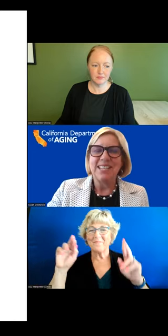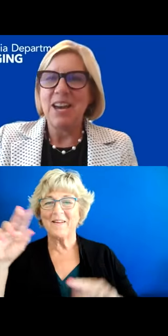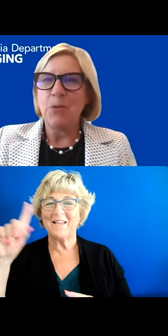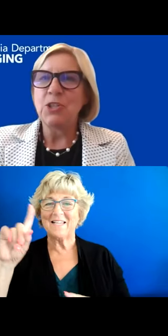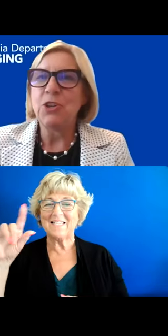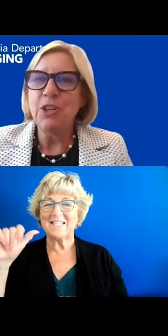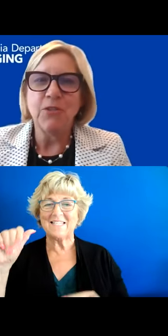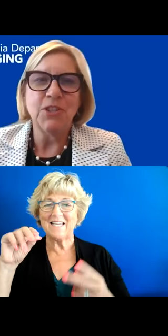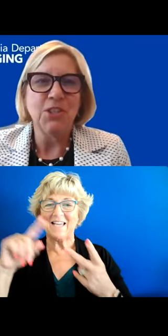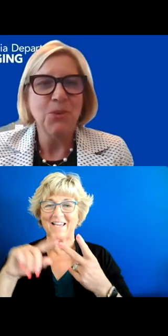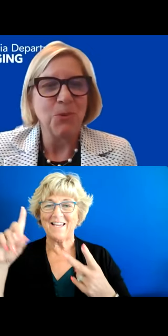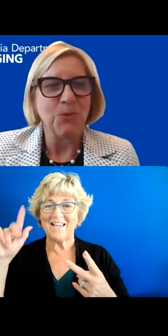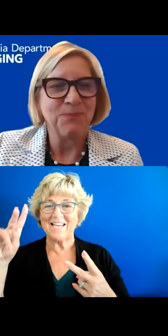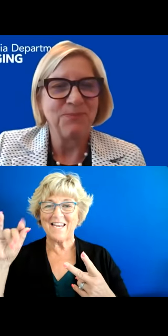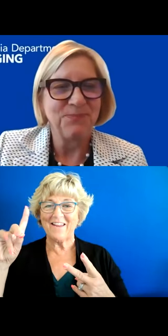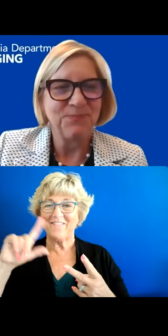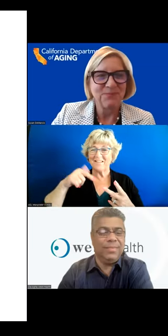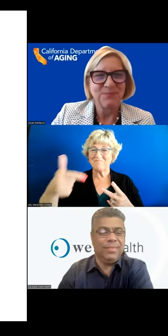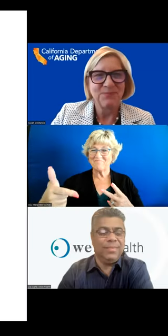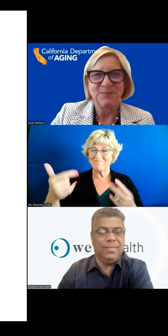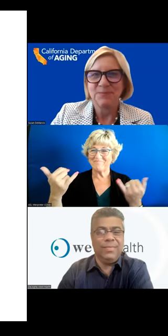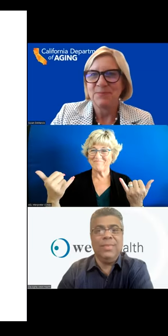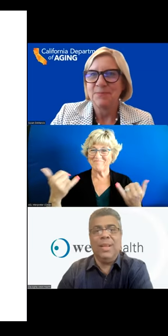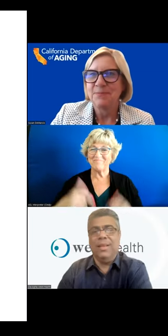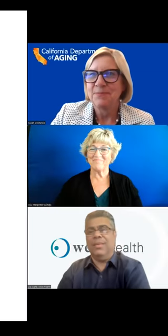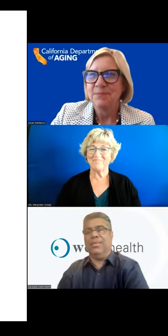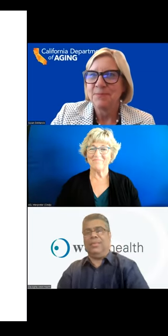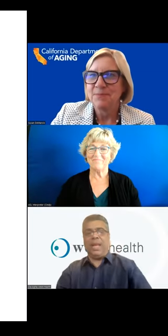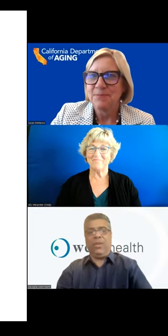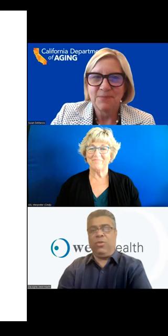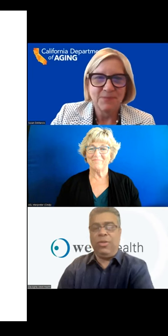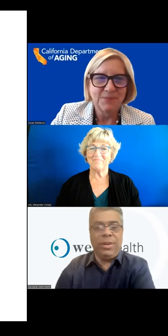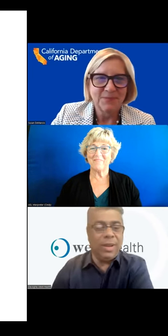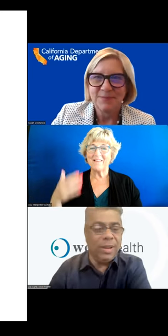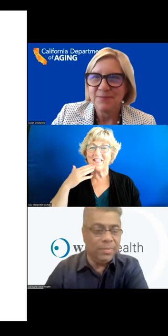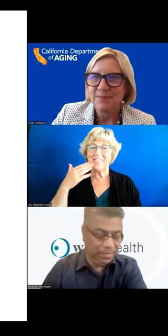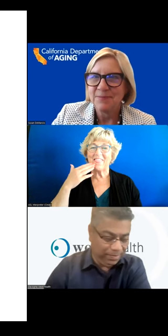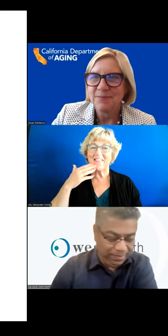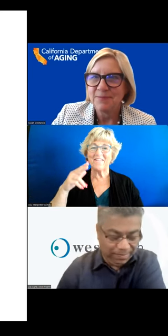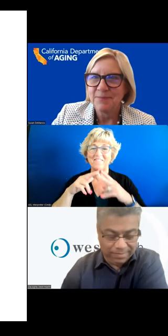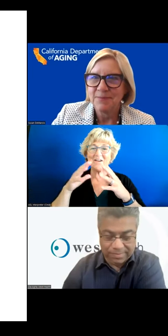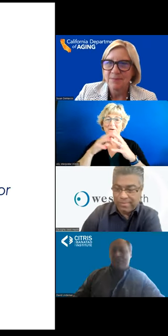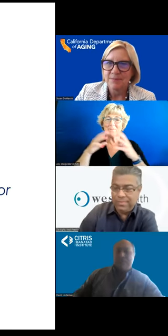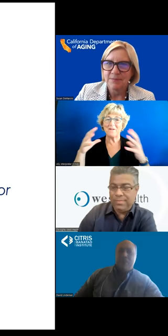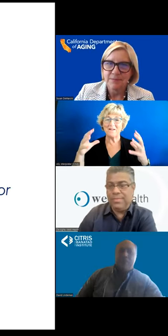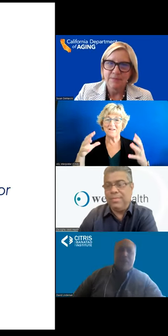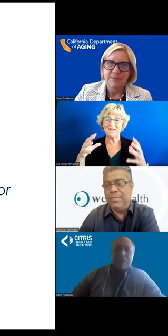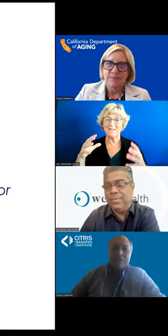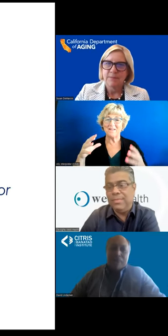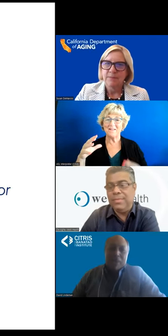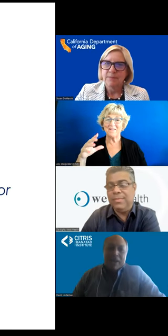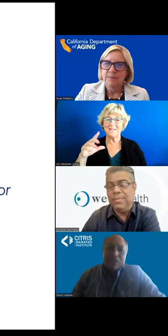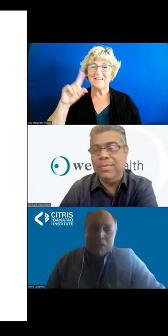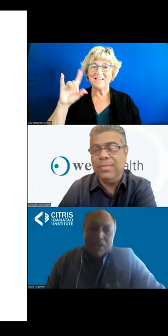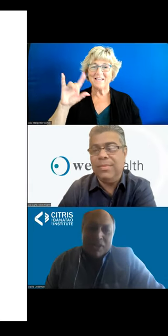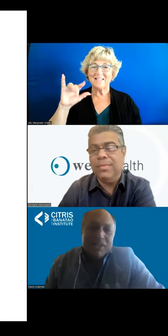david we turn it over to you thank you very much um zia uh i